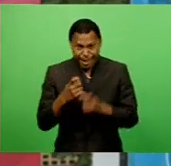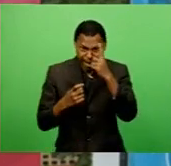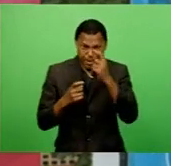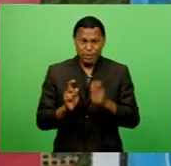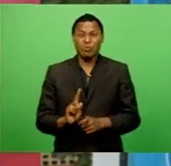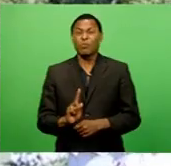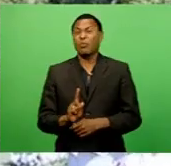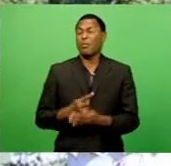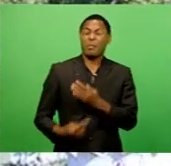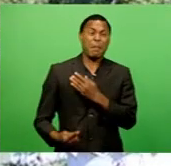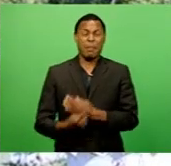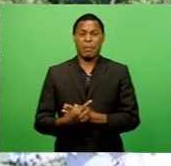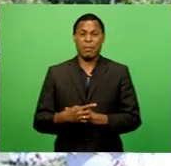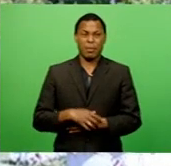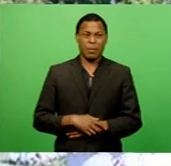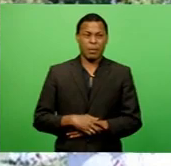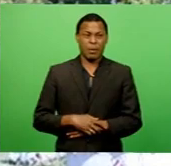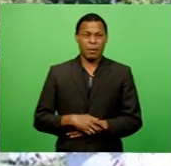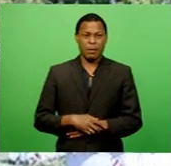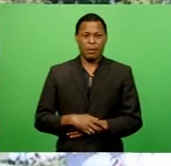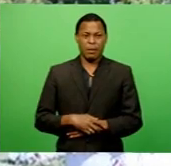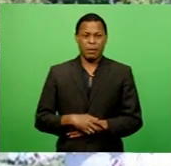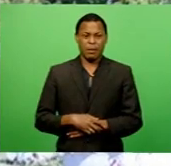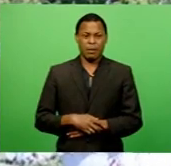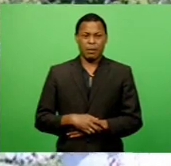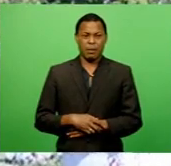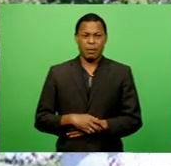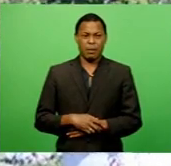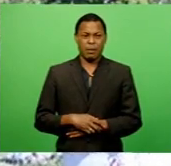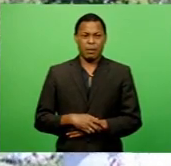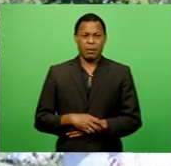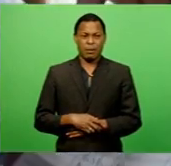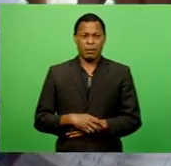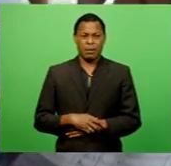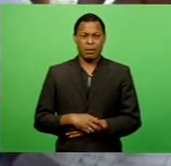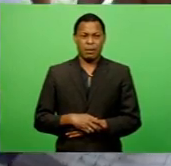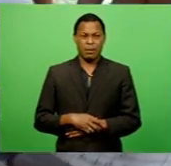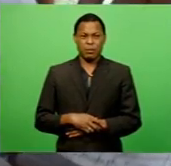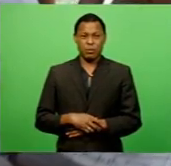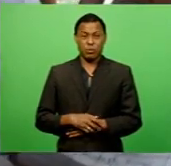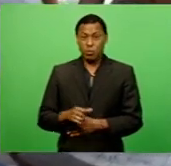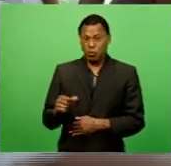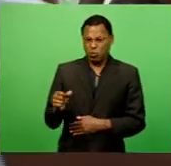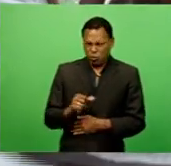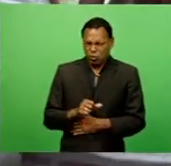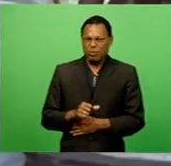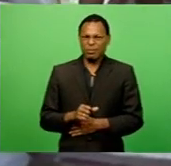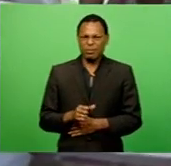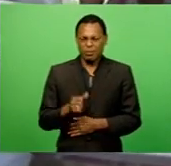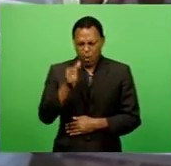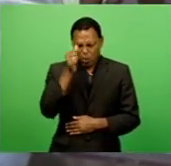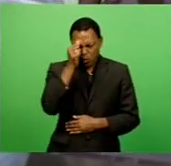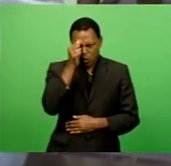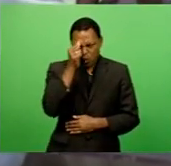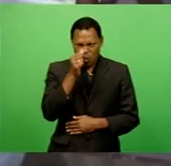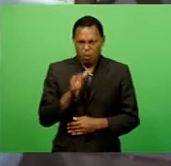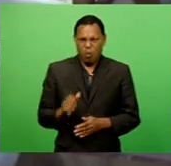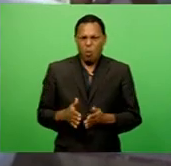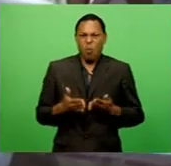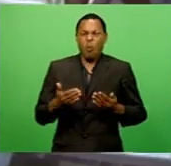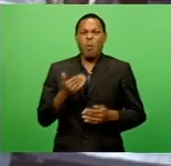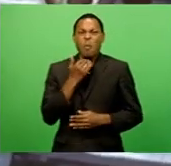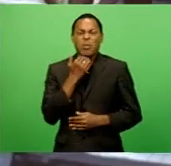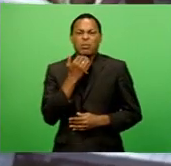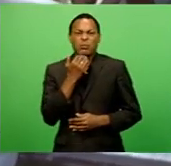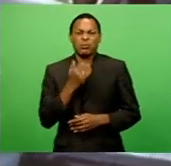4%. So you could possibly estimate that we'll be sitting at